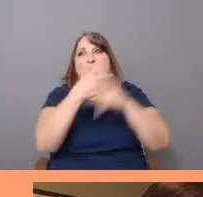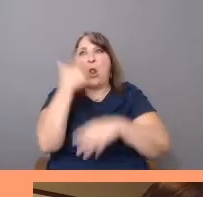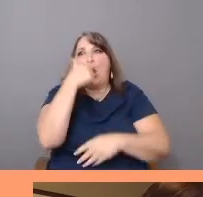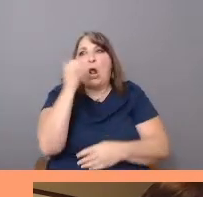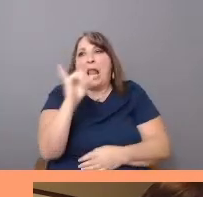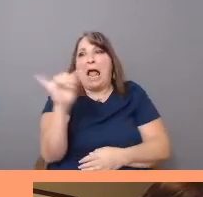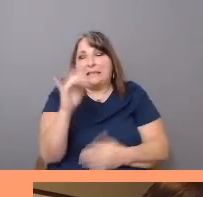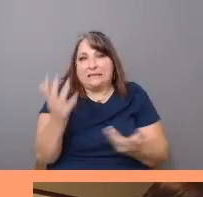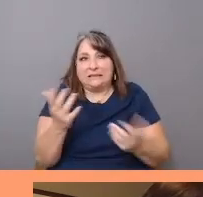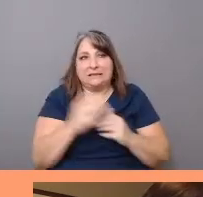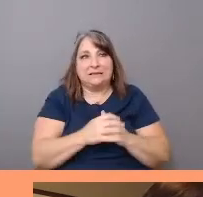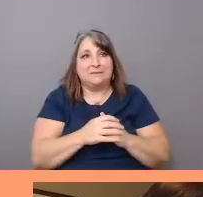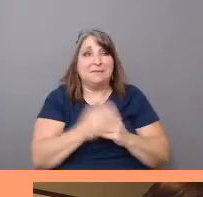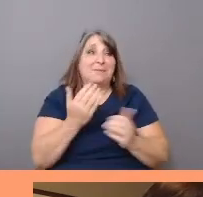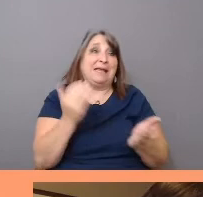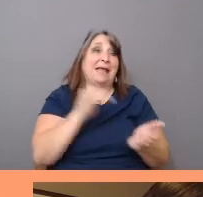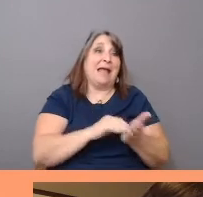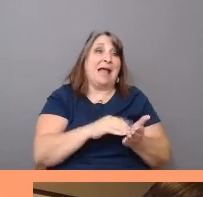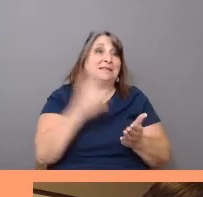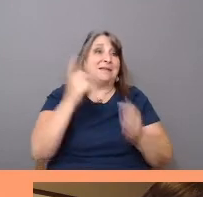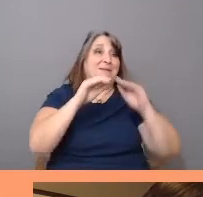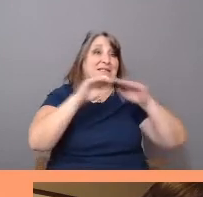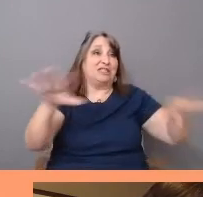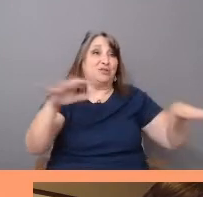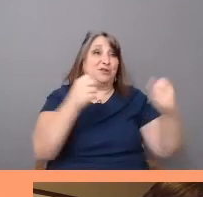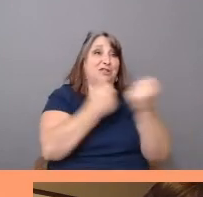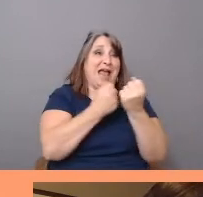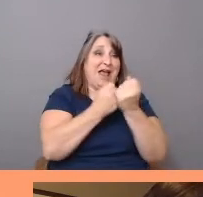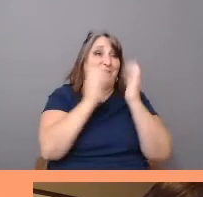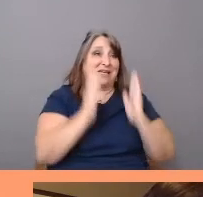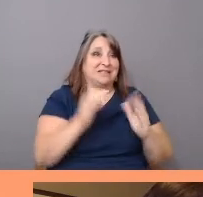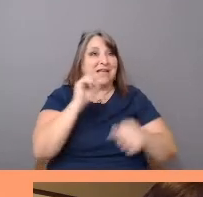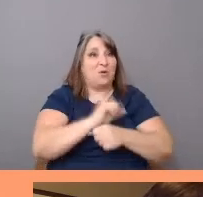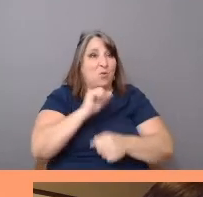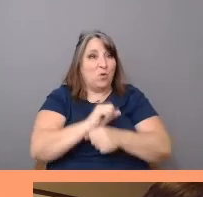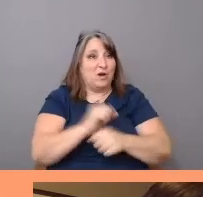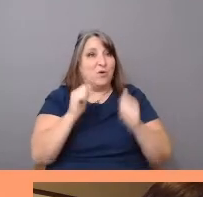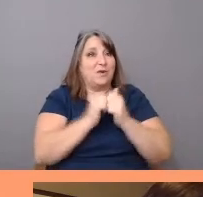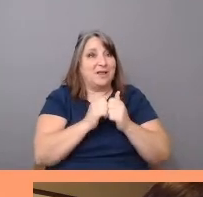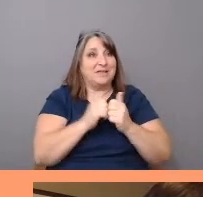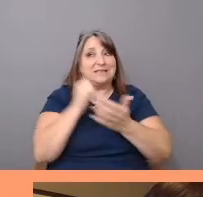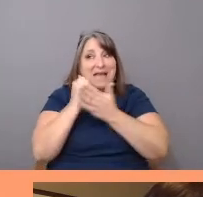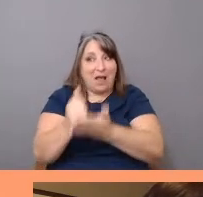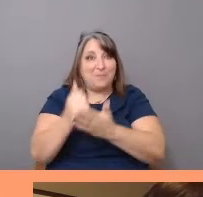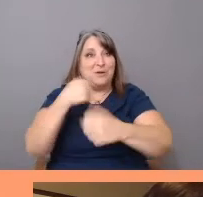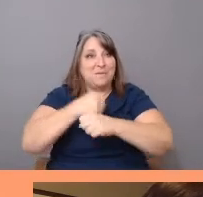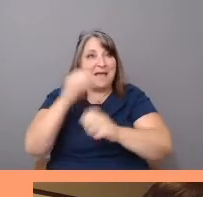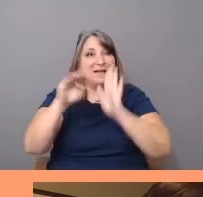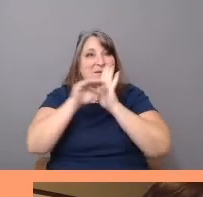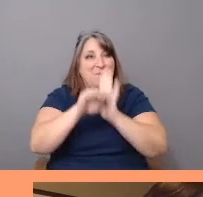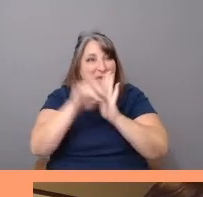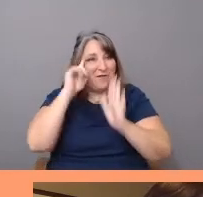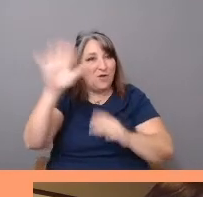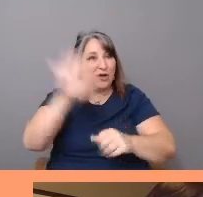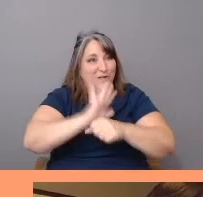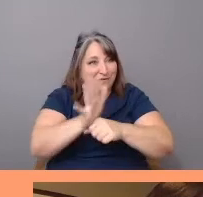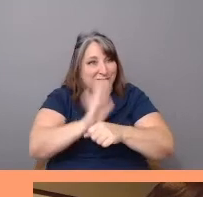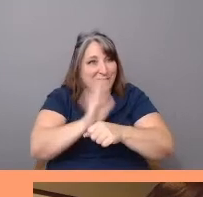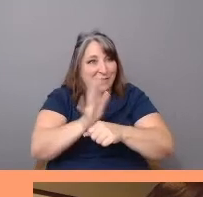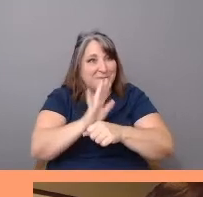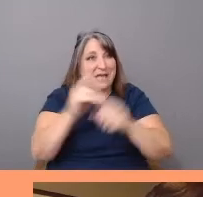this is something, again, that distribution advocates can work towards, is helping you creating that model for your film that shows you